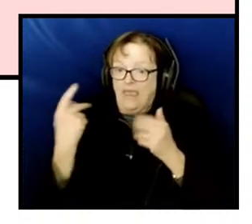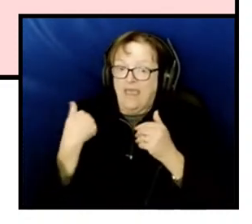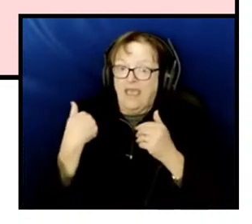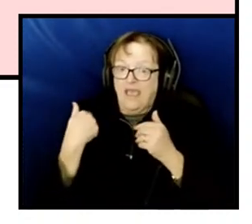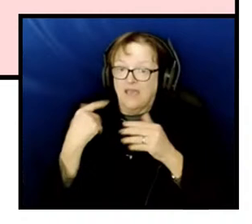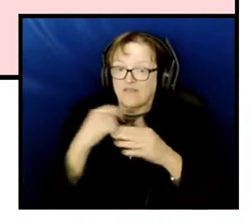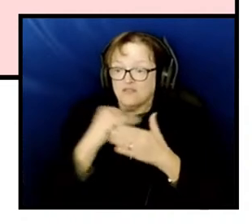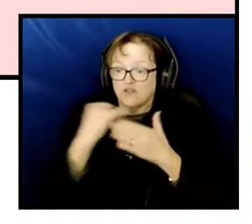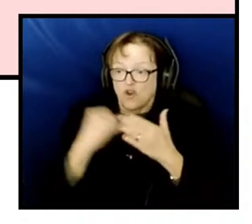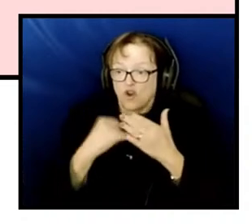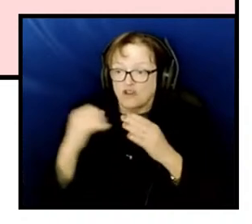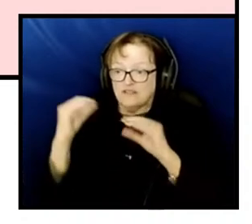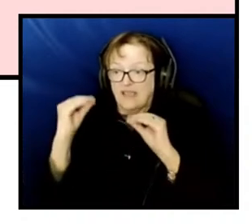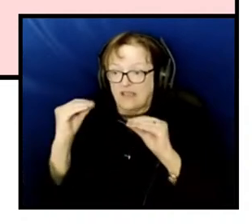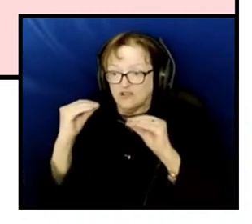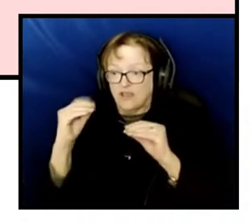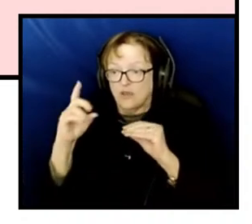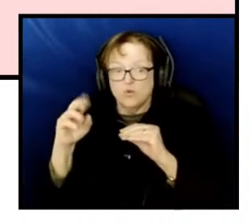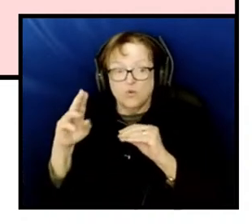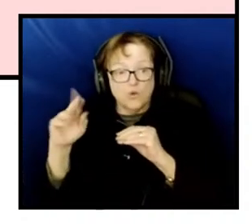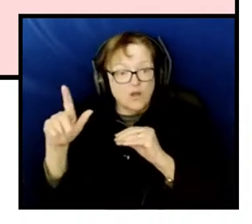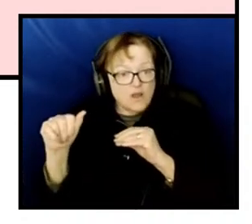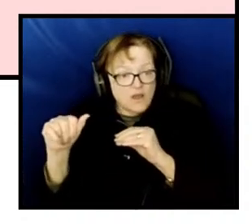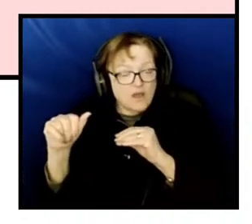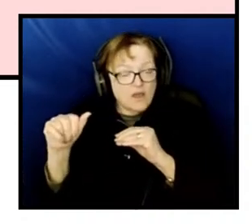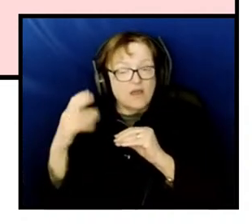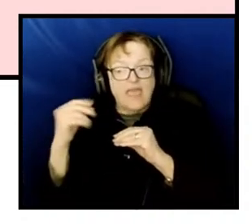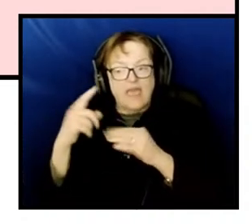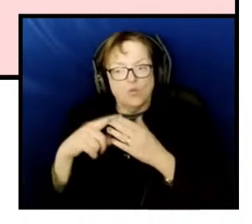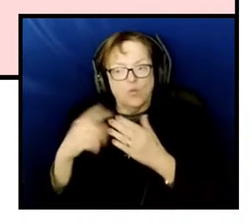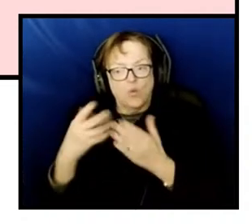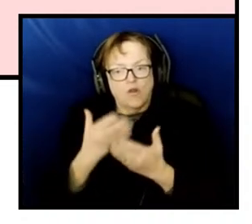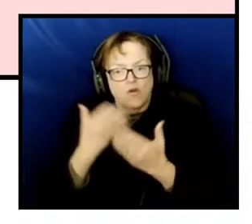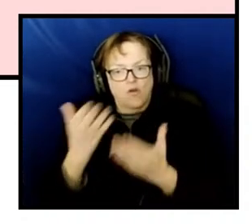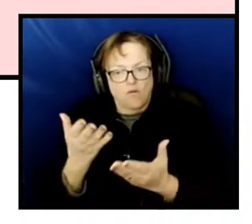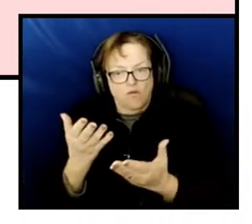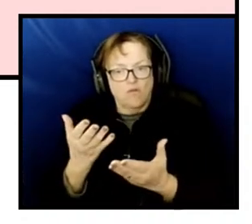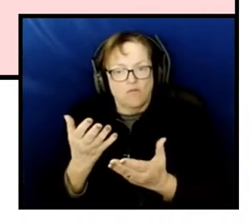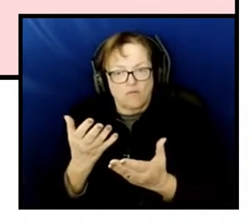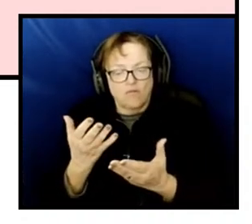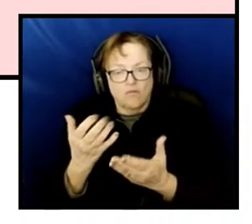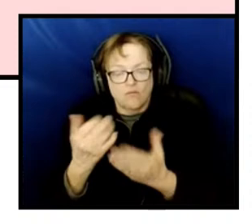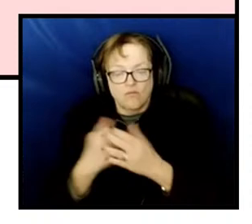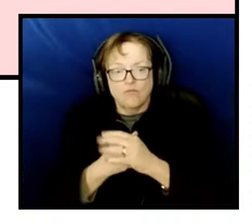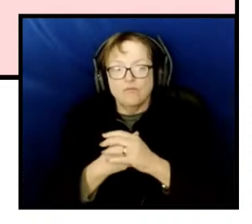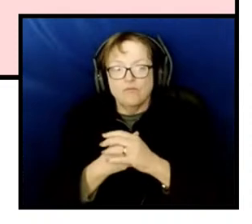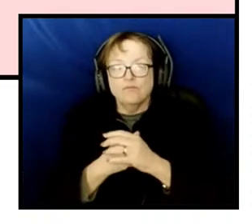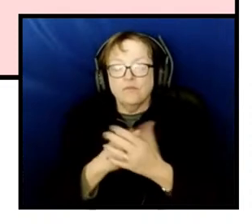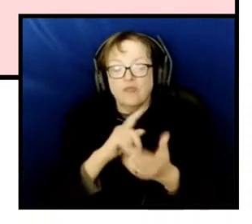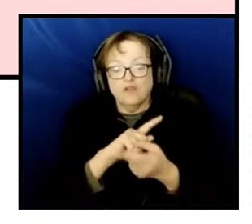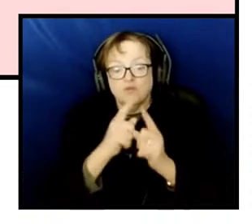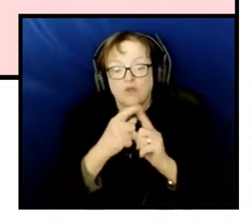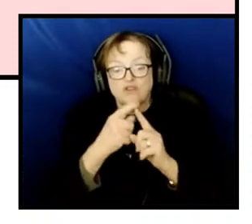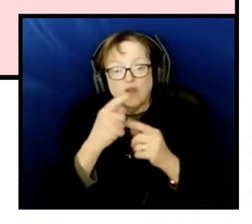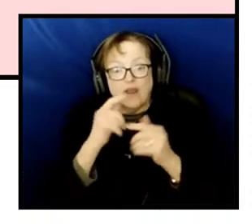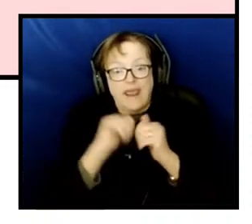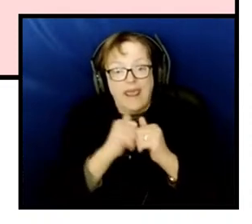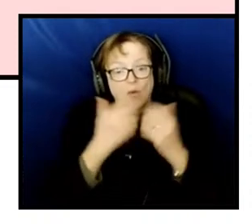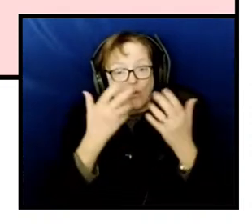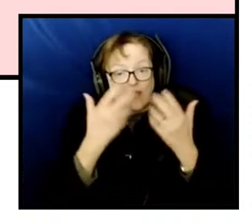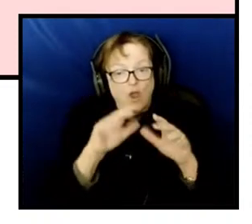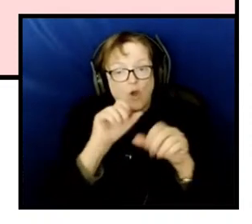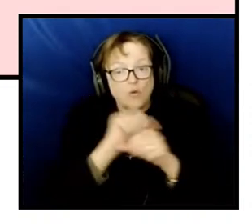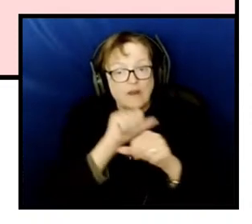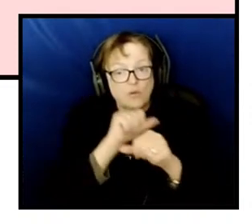artists, educators, doulas, and what we want to bring to the table, and ways to really translate the ways that we already work respectively